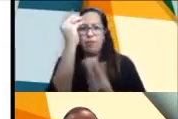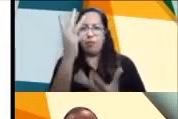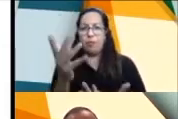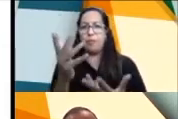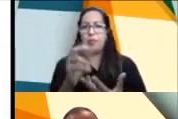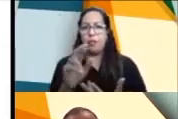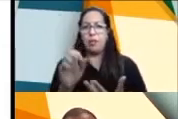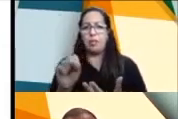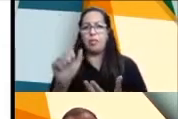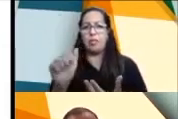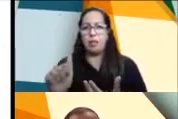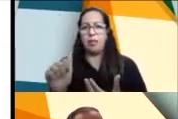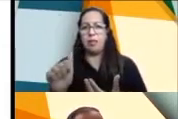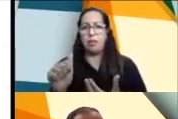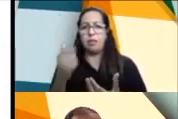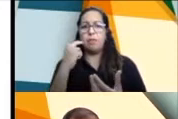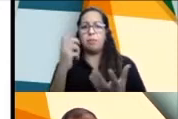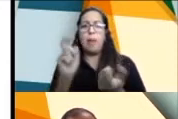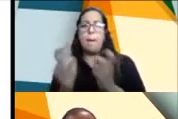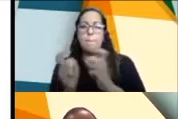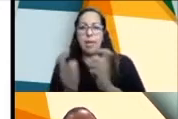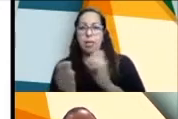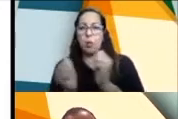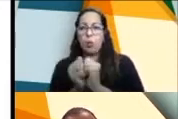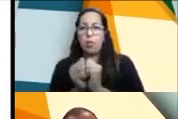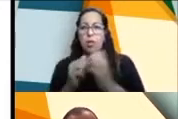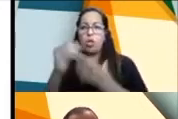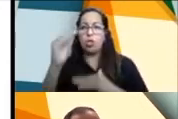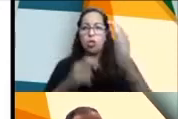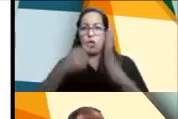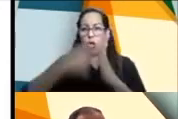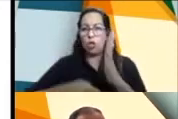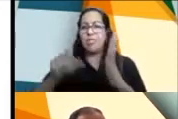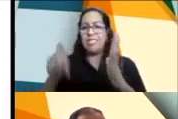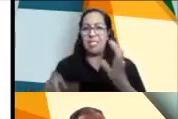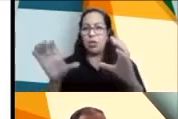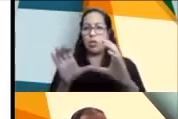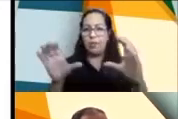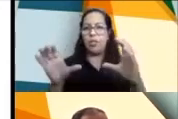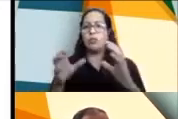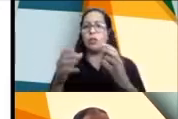amended with the construction cost, so they can have certification